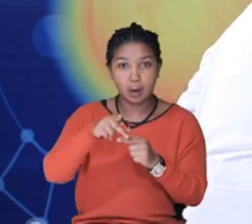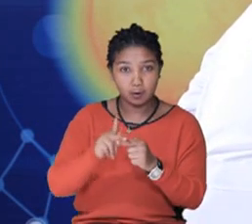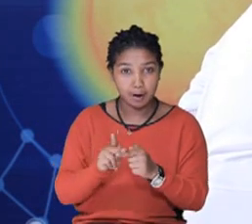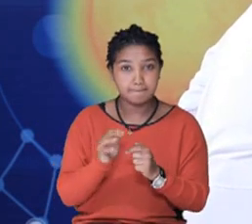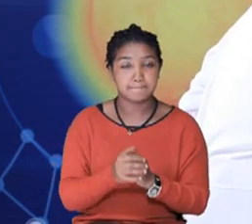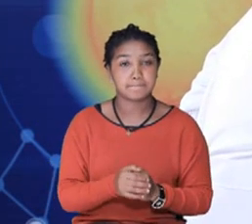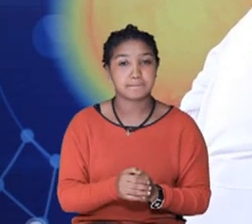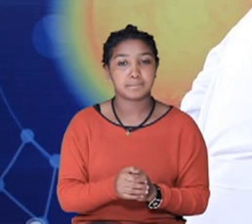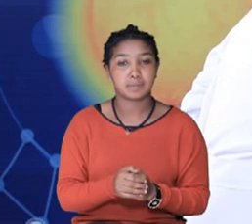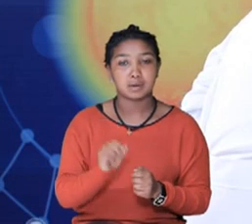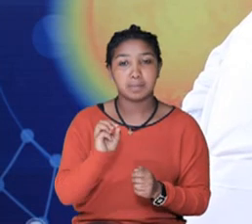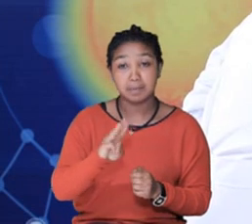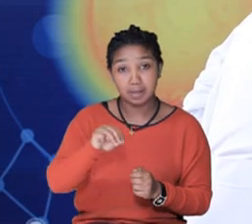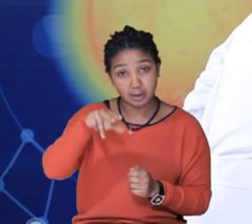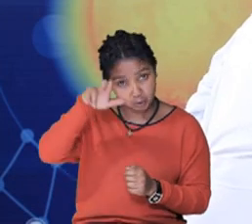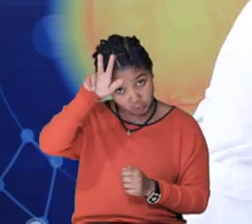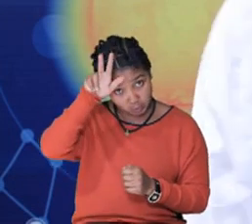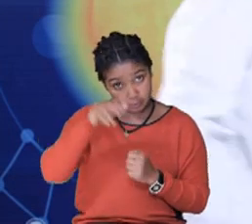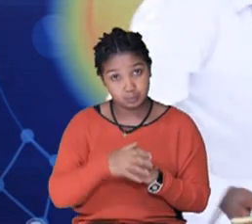kilogram per meter cube.